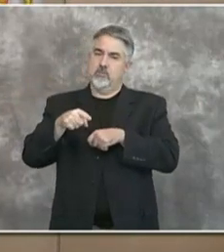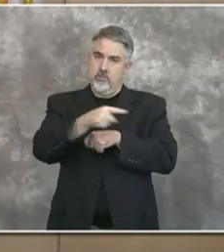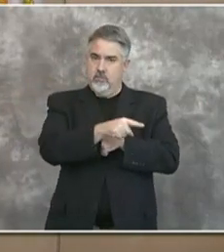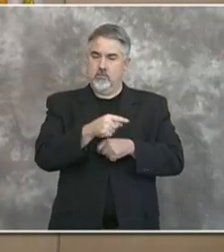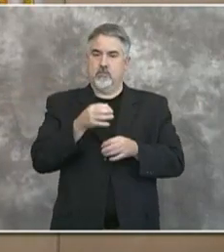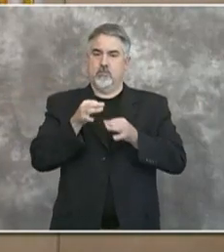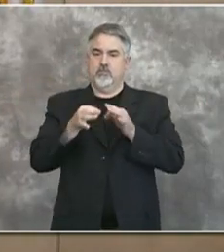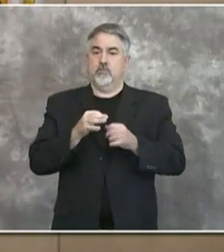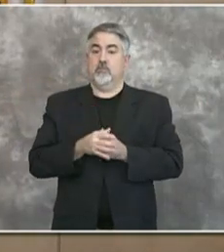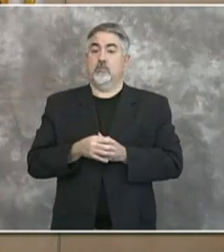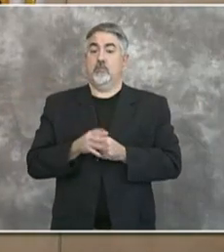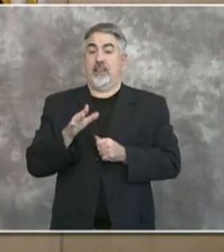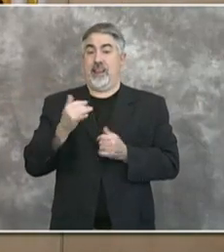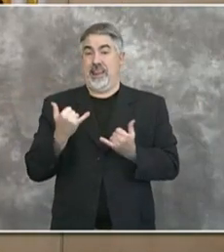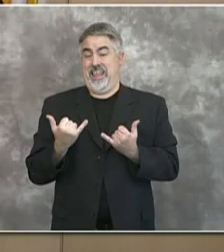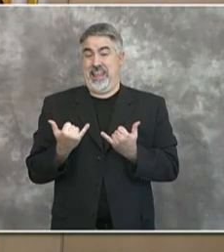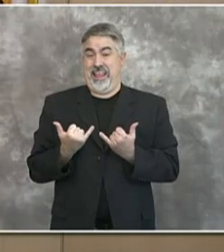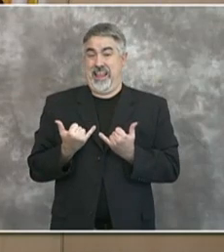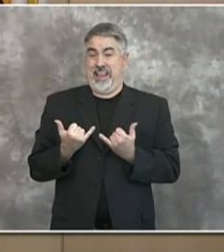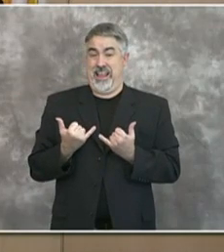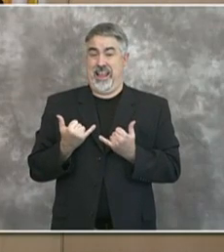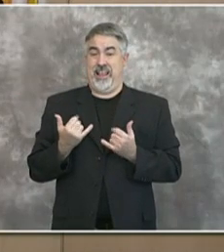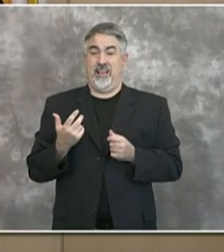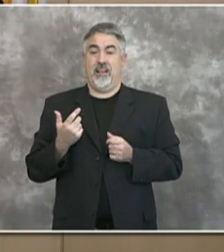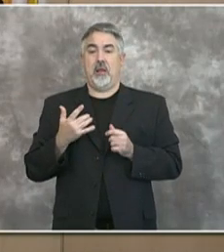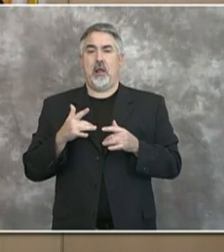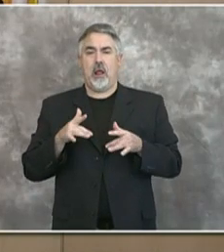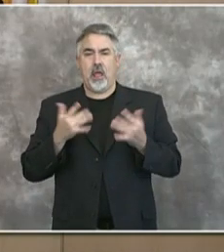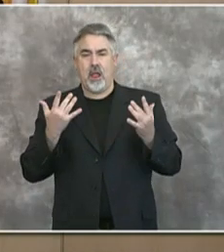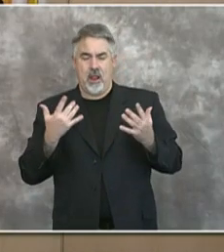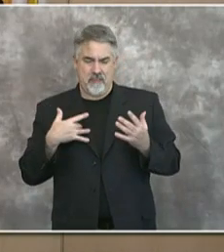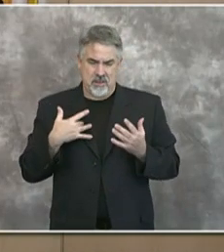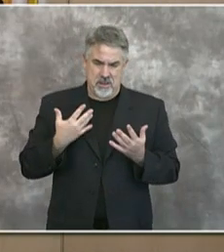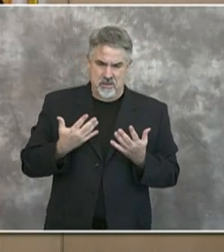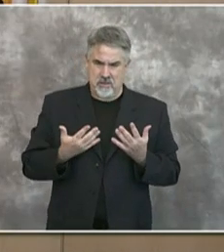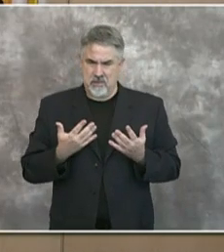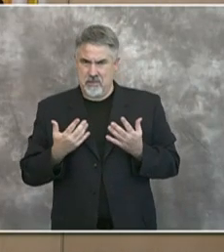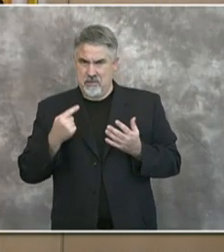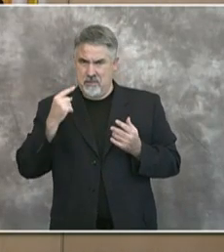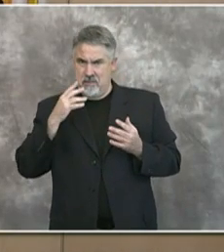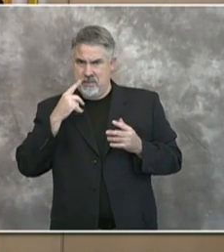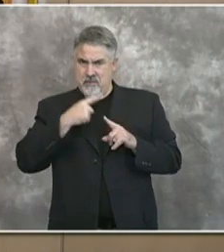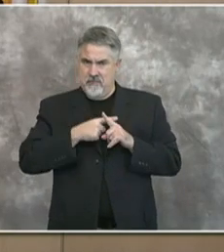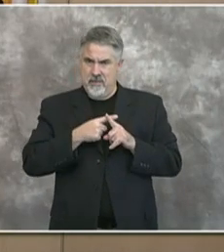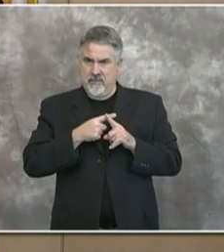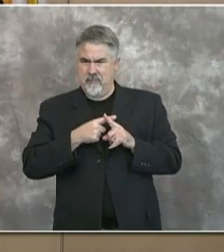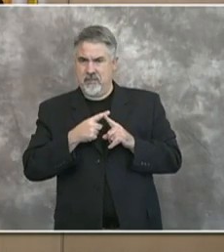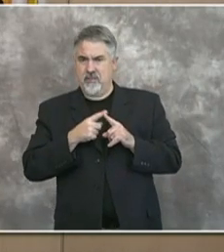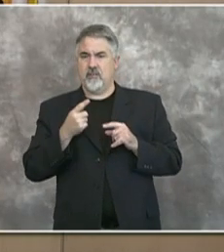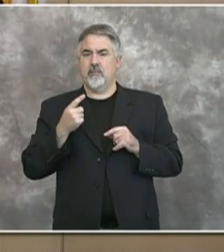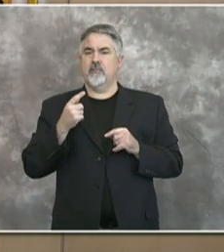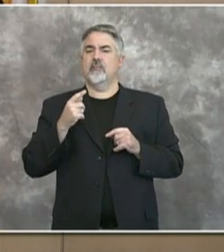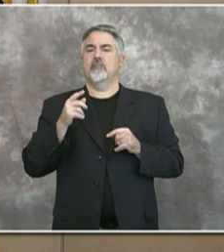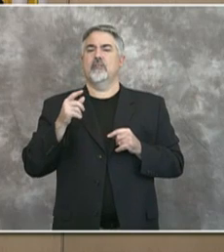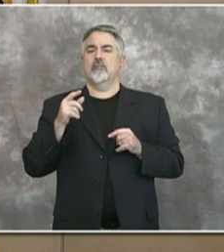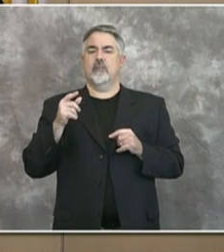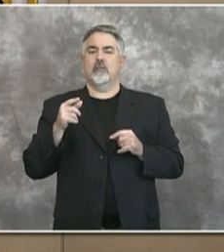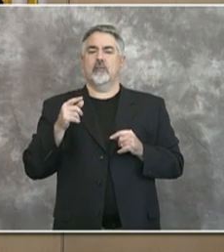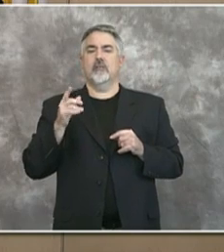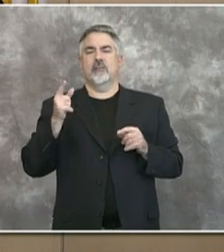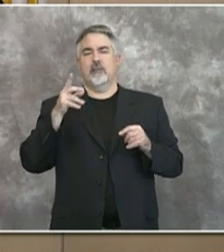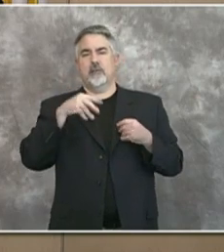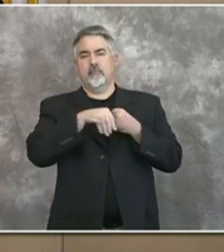to go in if you have mild symptoms, or now providers are doing telemedicine, so